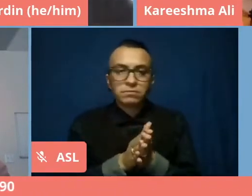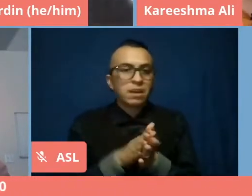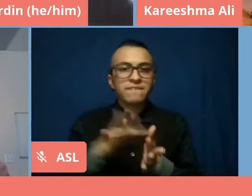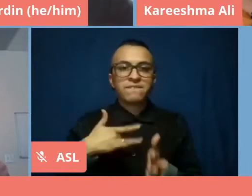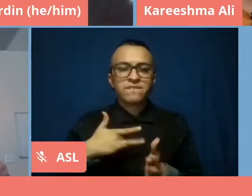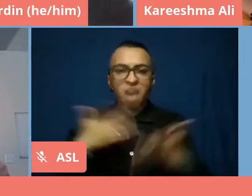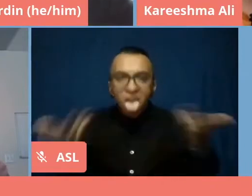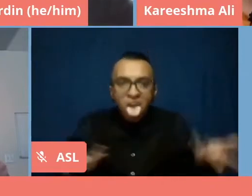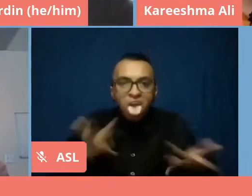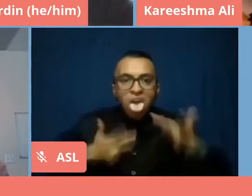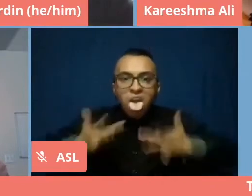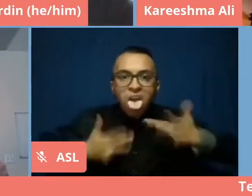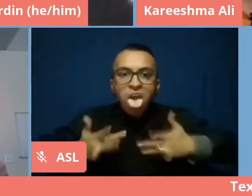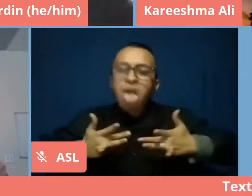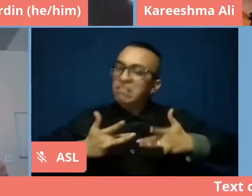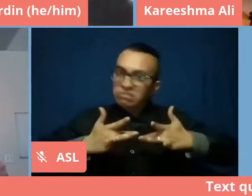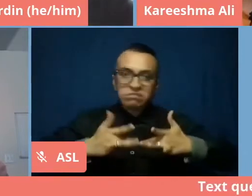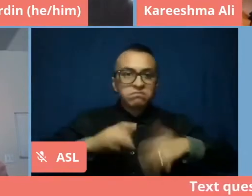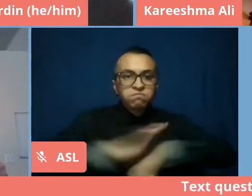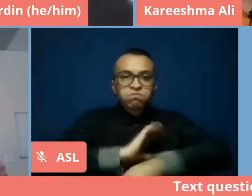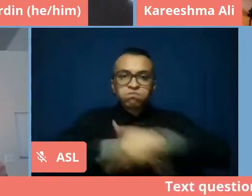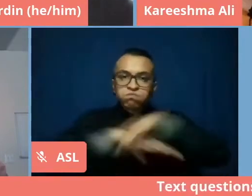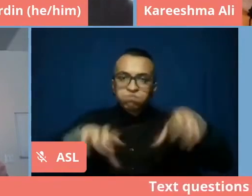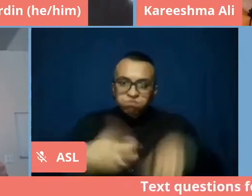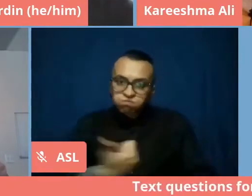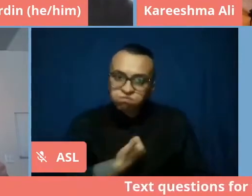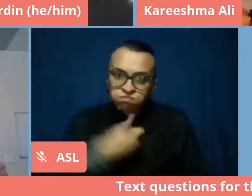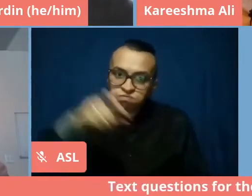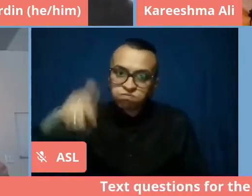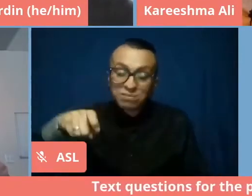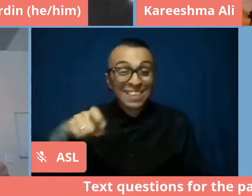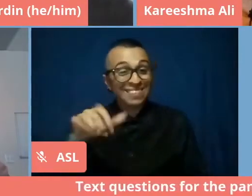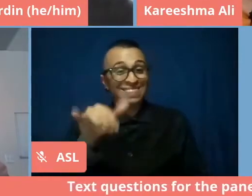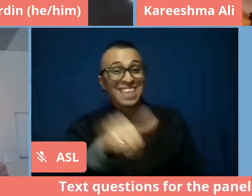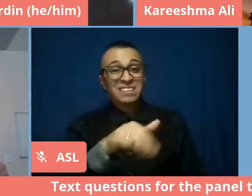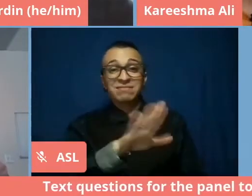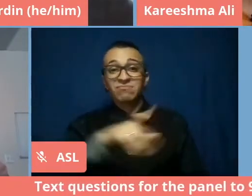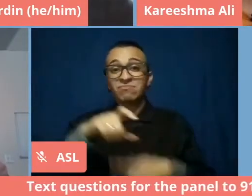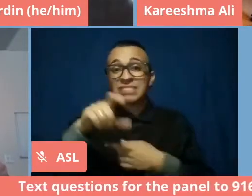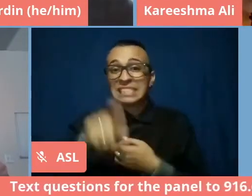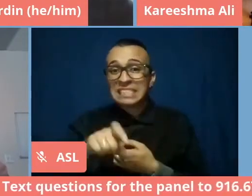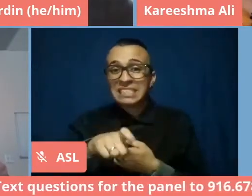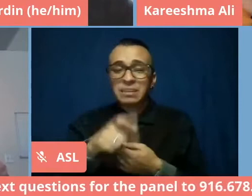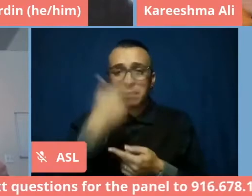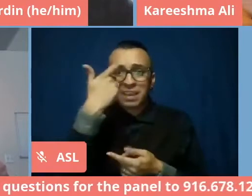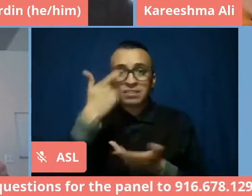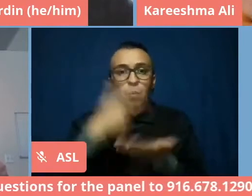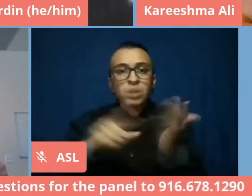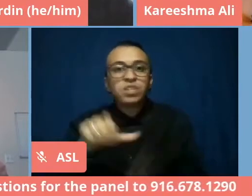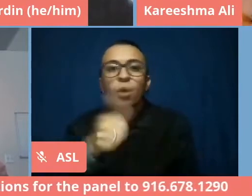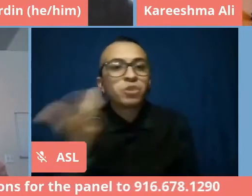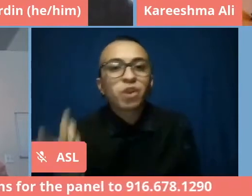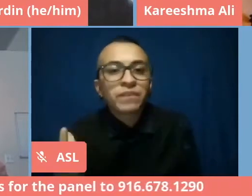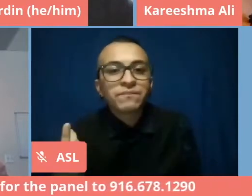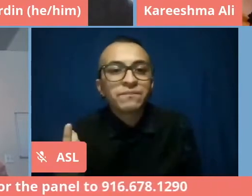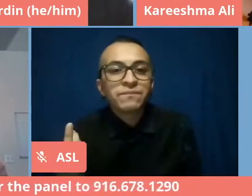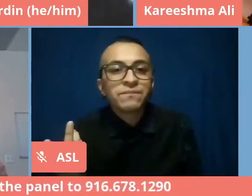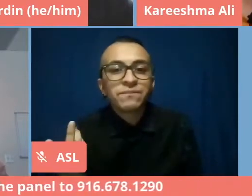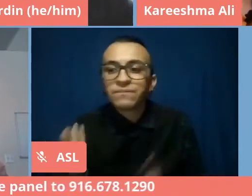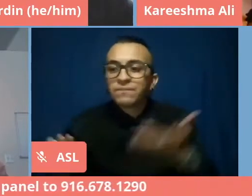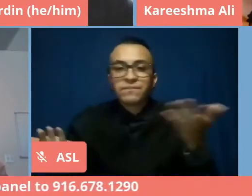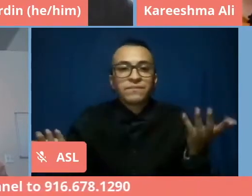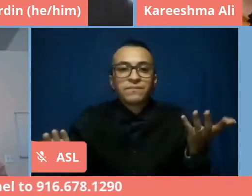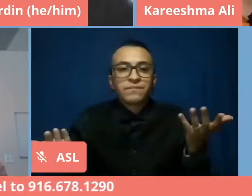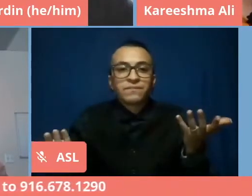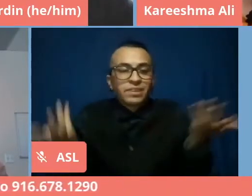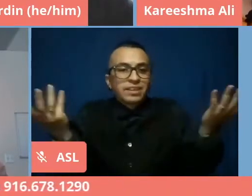able to do for them. So it really comes out of a need, because what is the alternative here, to just,